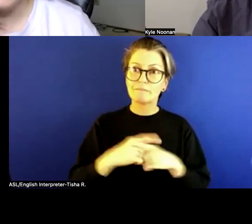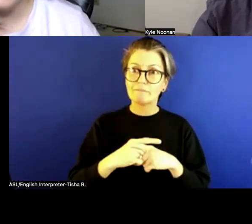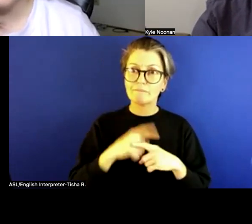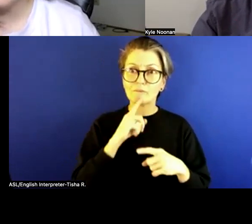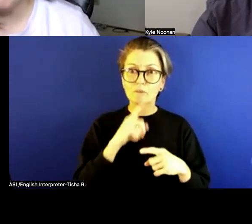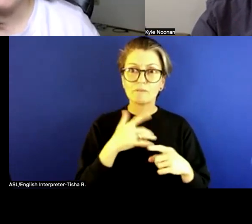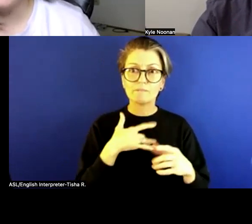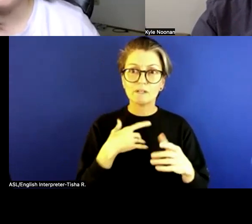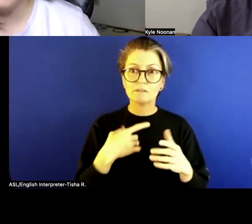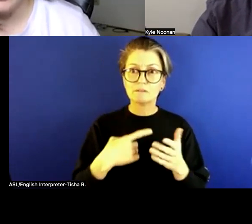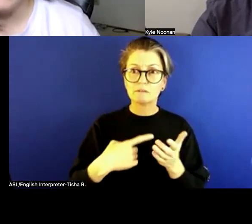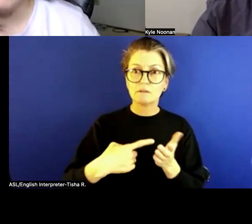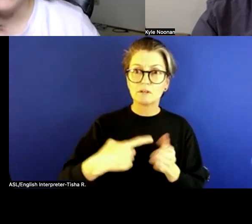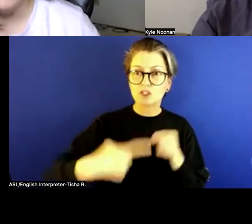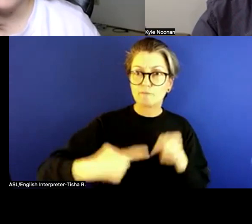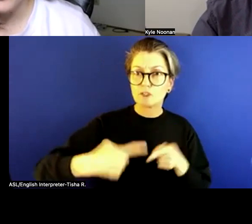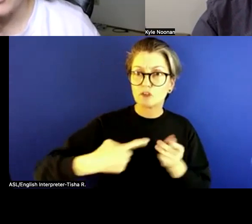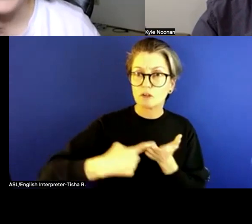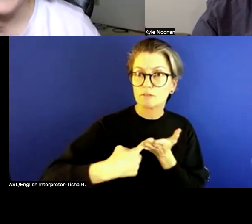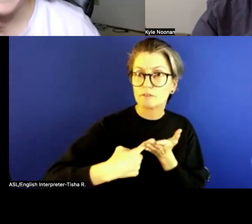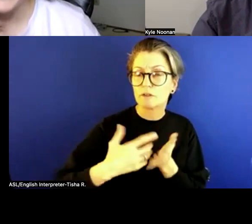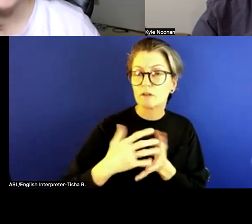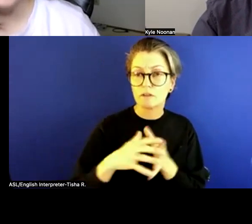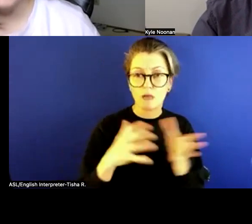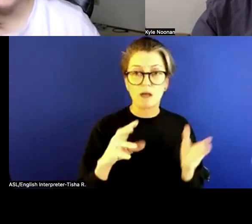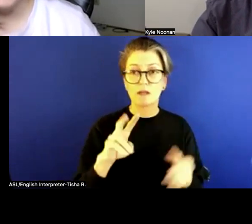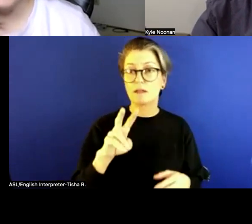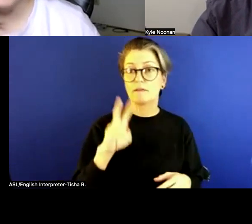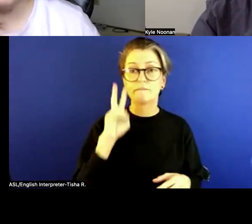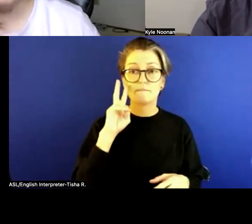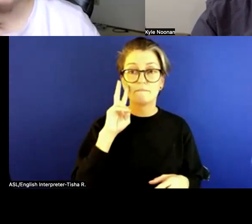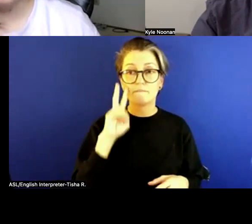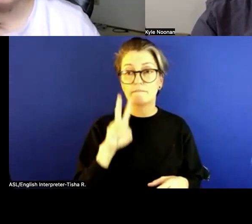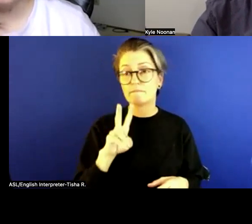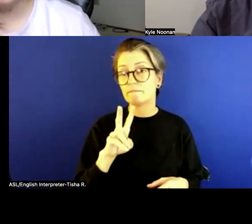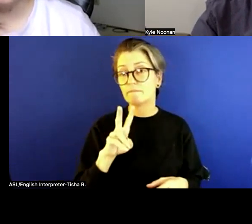controversial. A lot of Vietnam vets have a lot of complicated